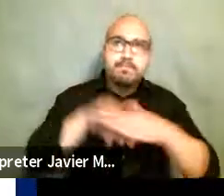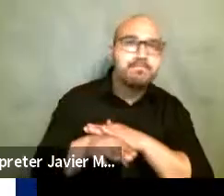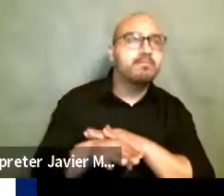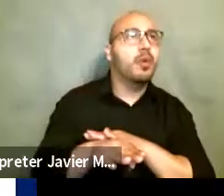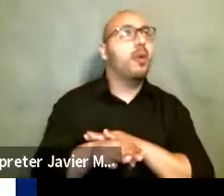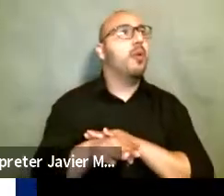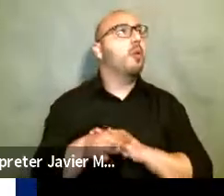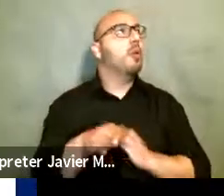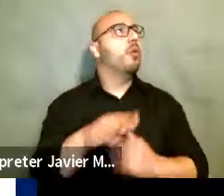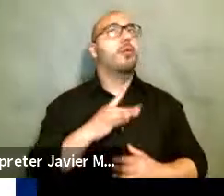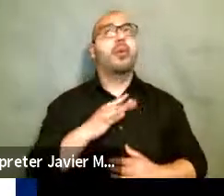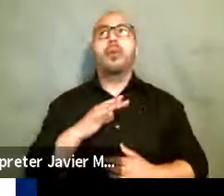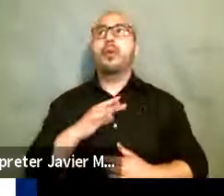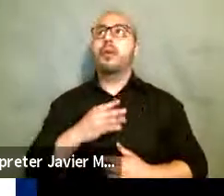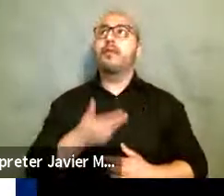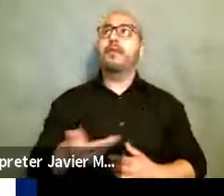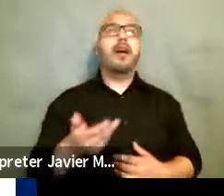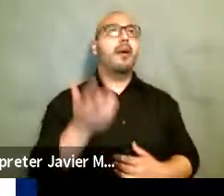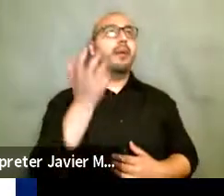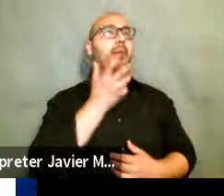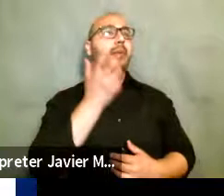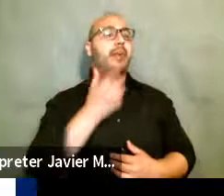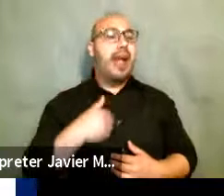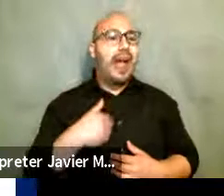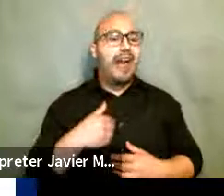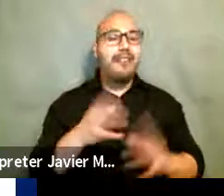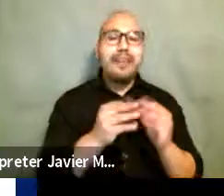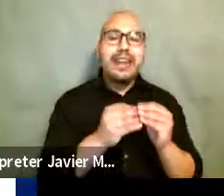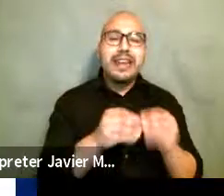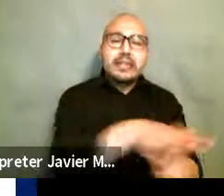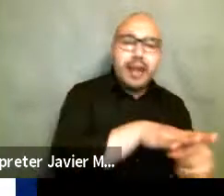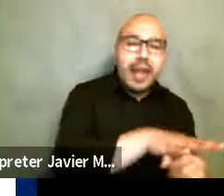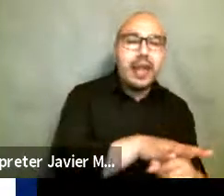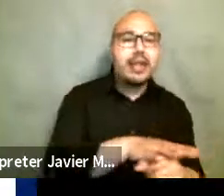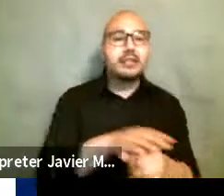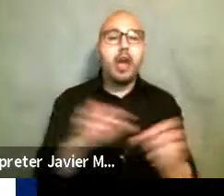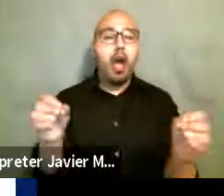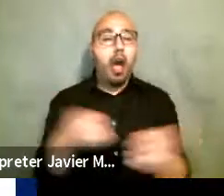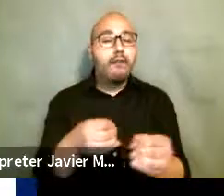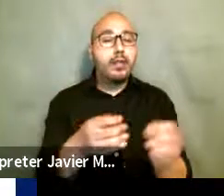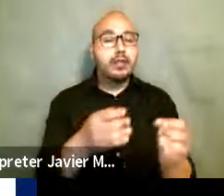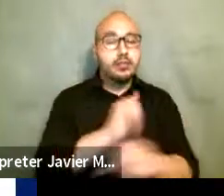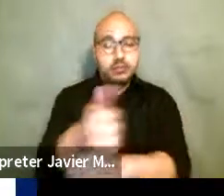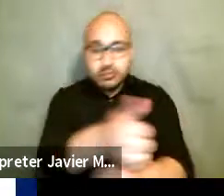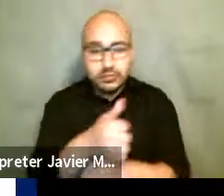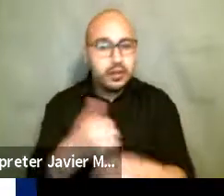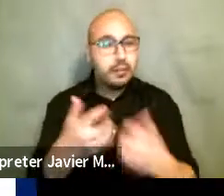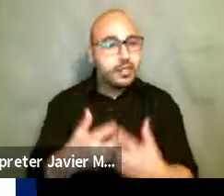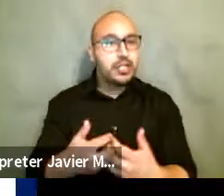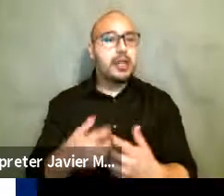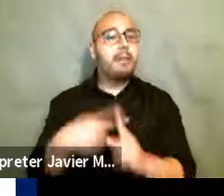meeting space, office machines, and publicity that we put out. And